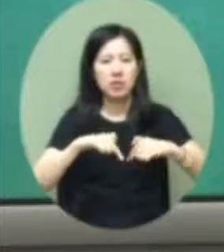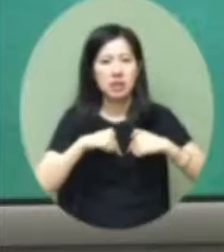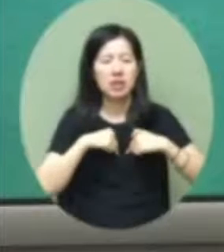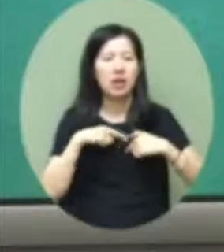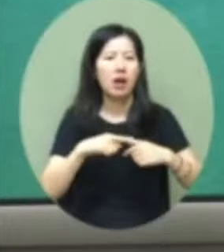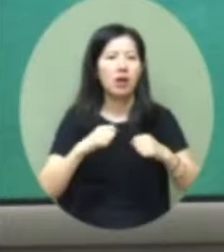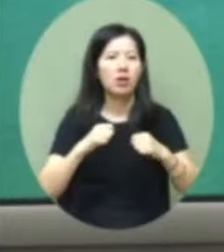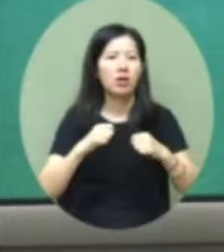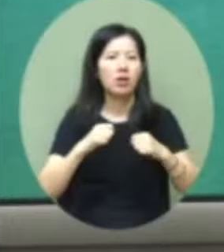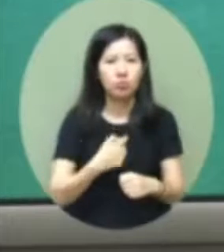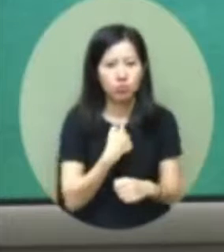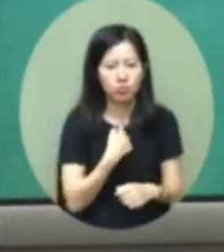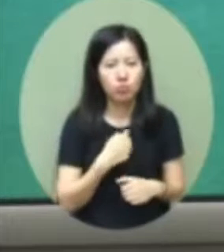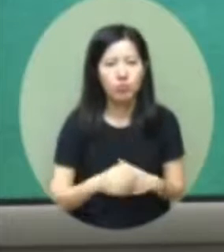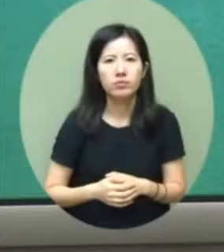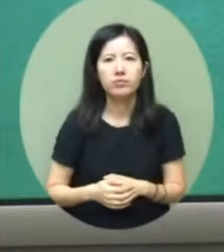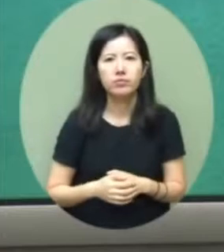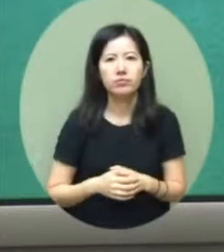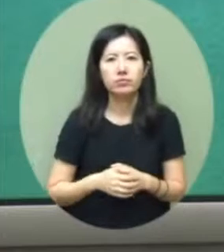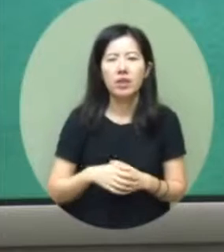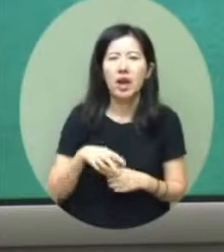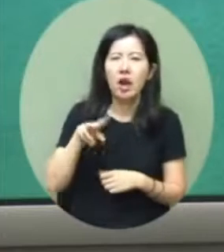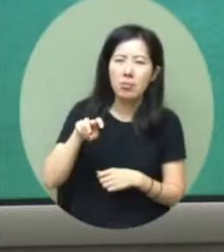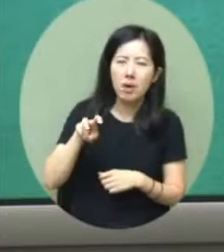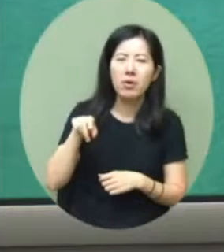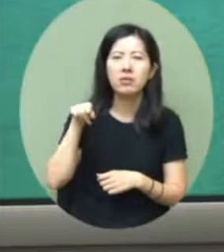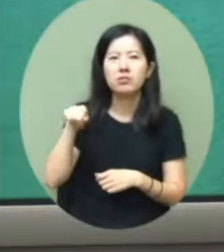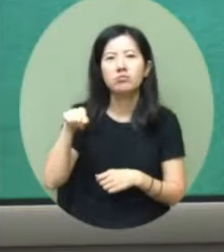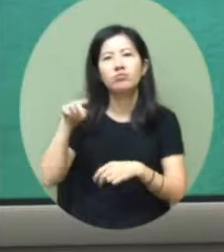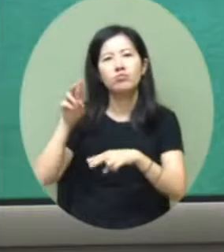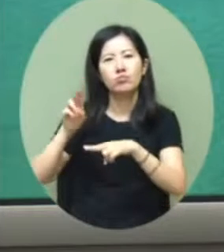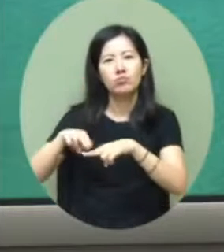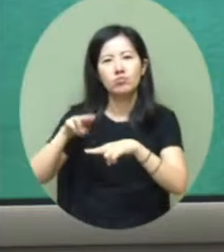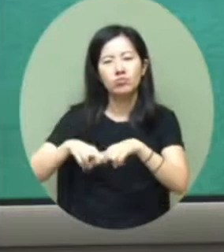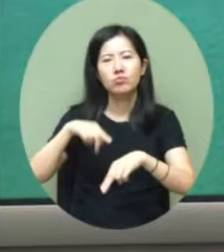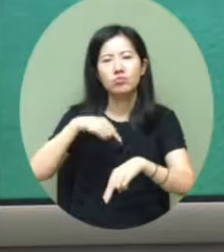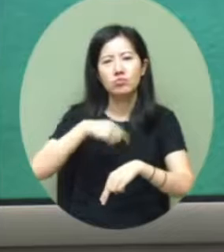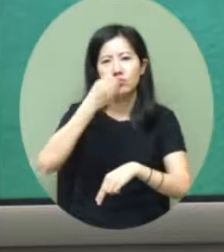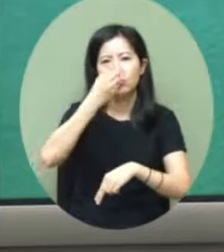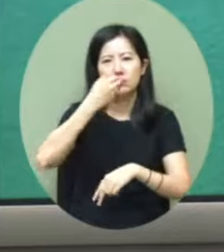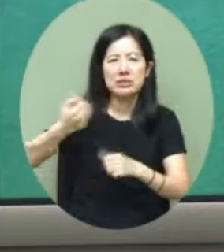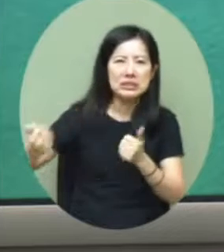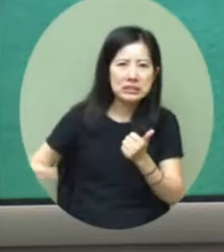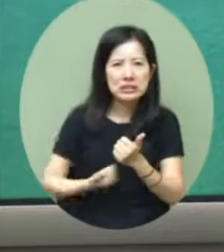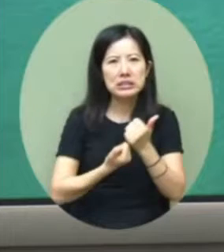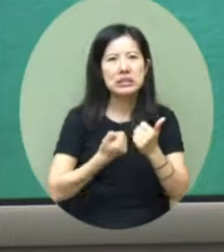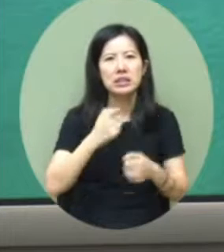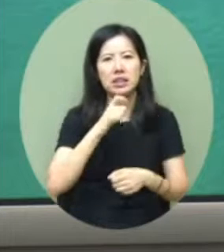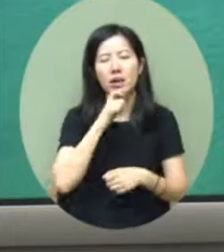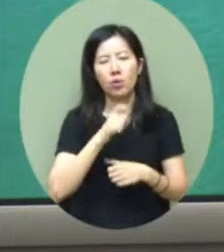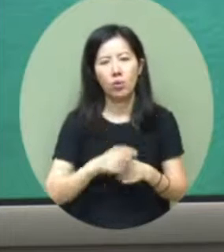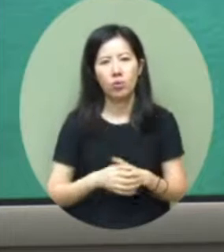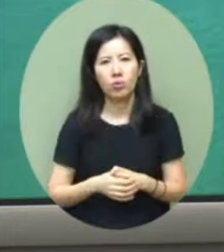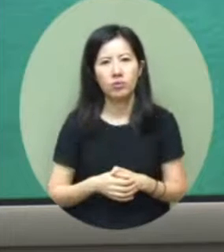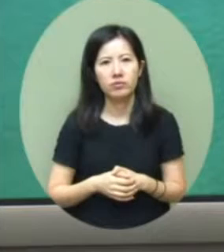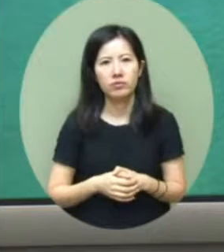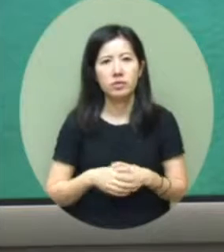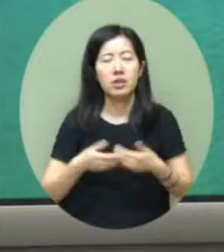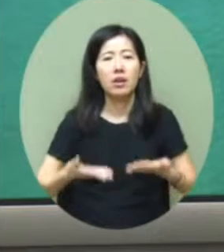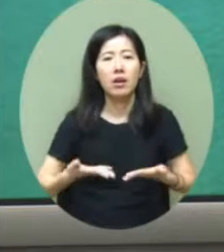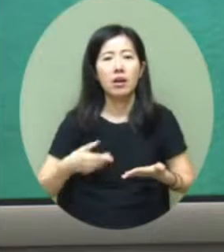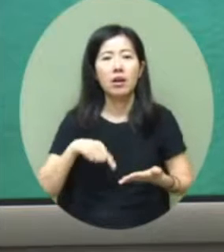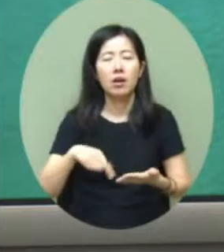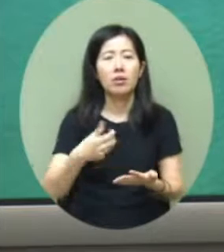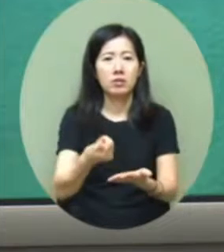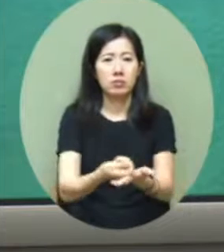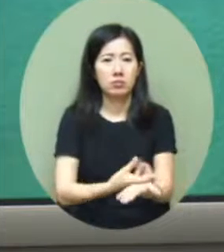position will be consolidated. That is, its position as an international financial center. Once again, we have